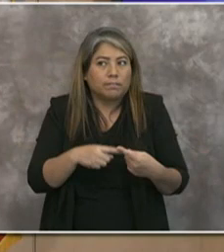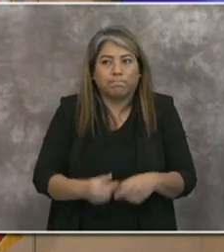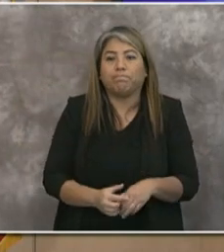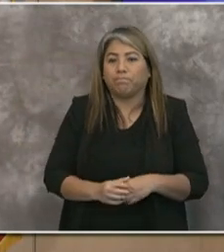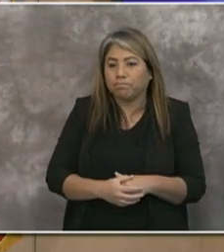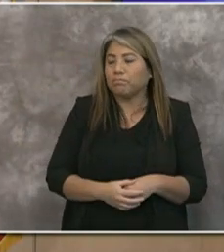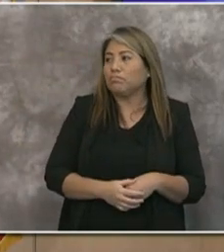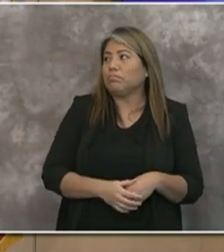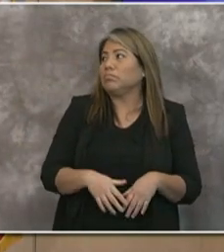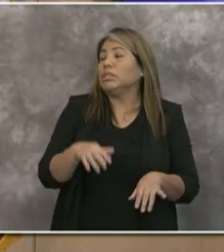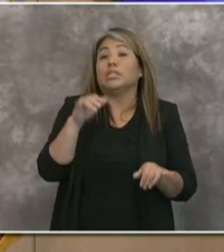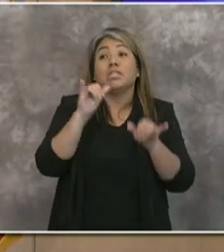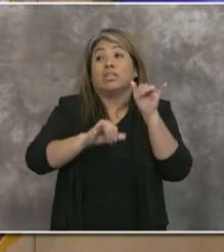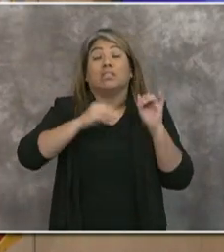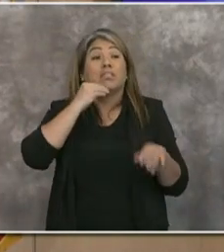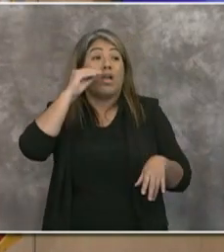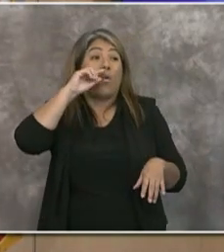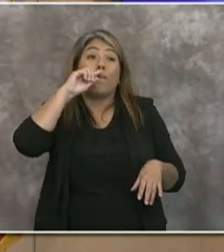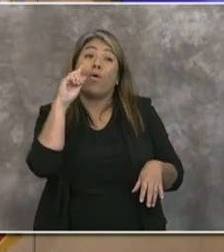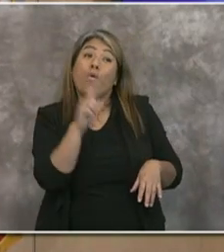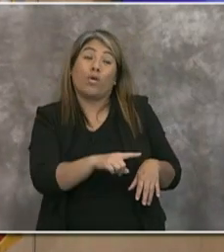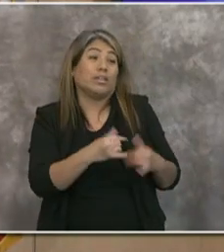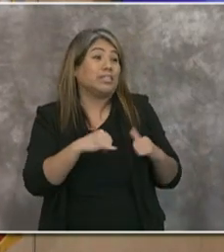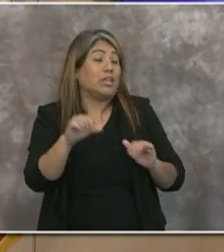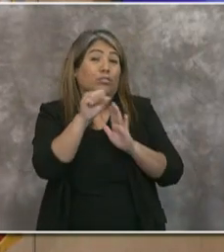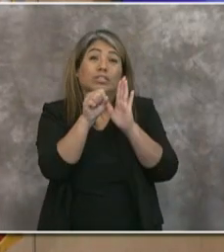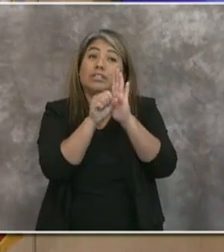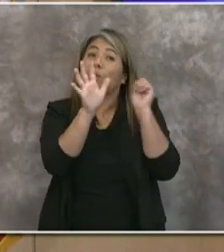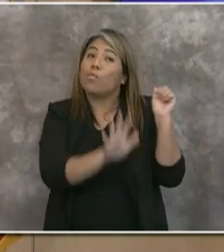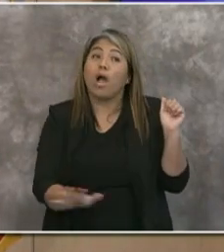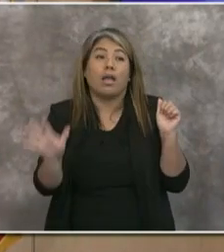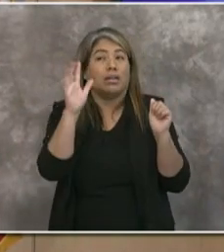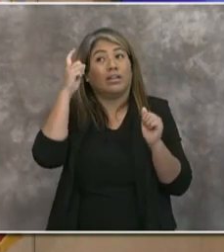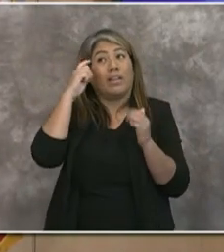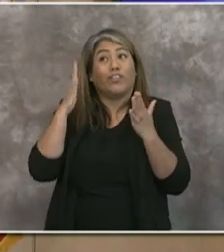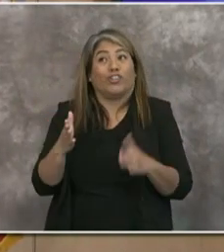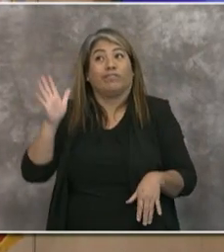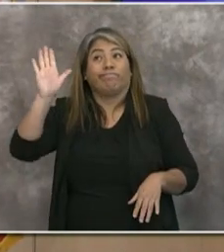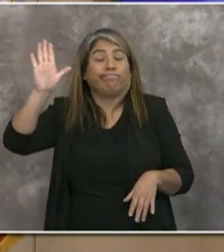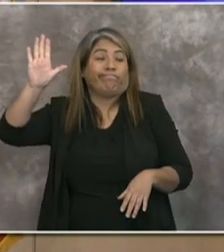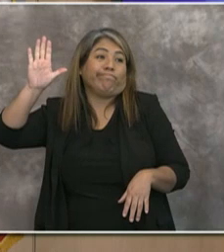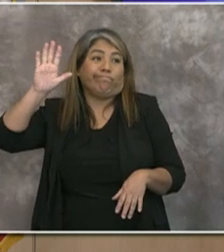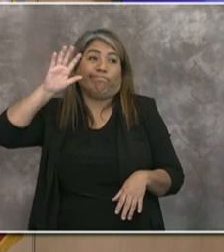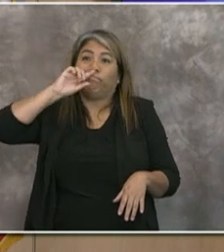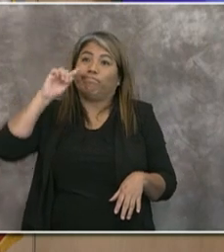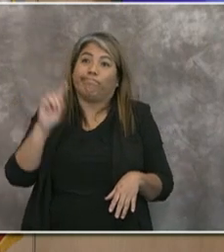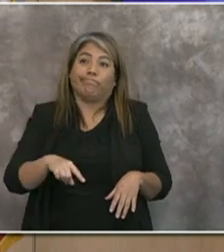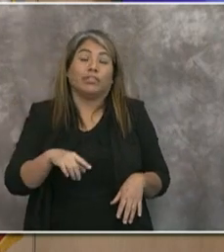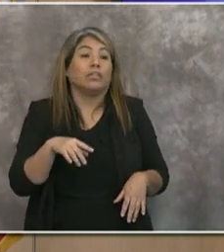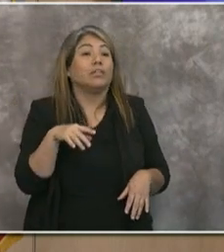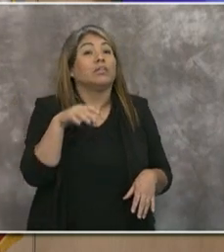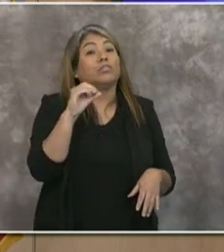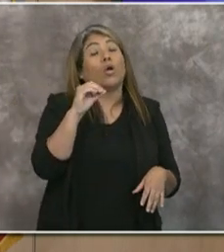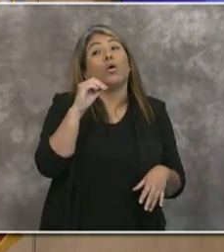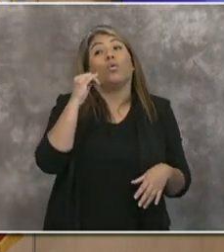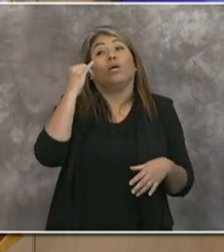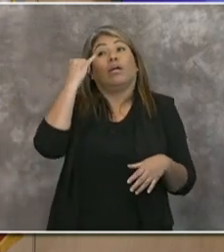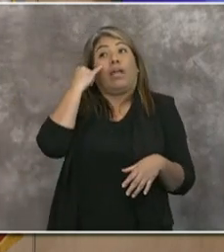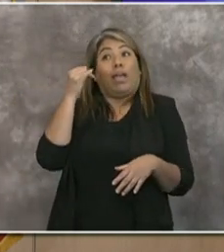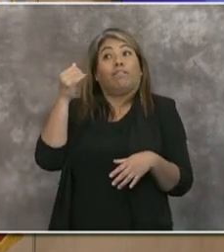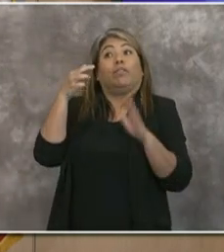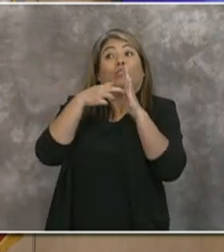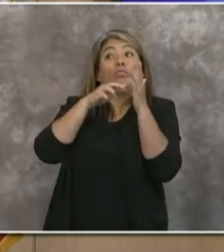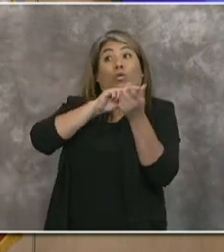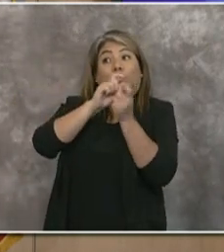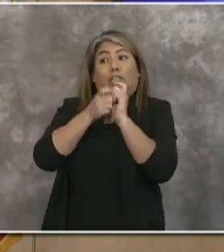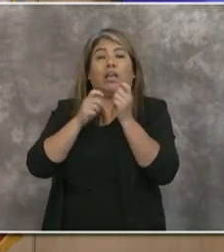The stay-at-home order still is a statewide order. It's been put in effect by the governor, and at such time that that posture changes, then it will